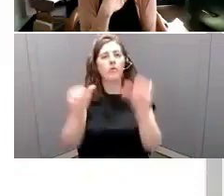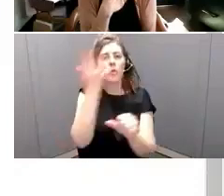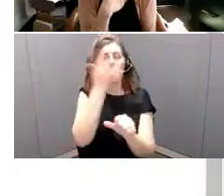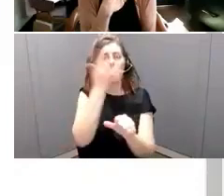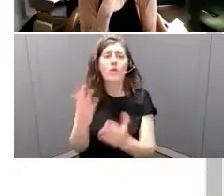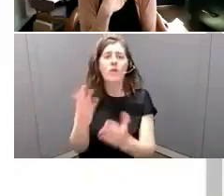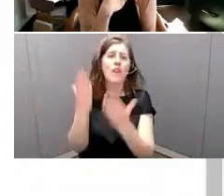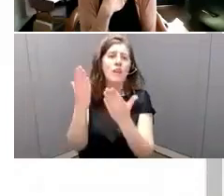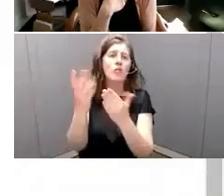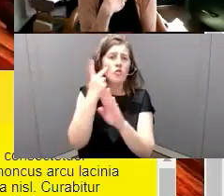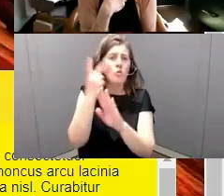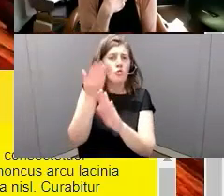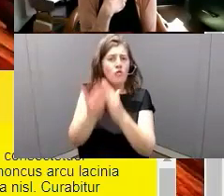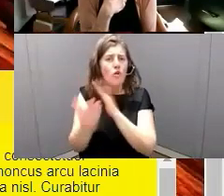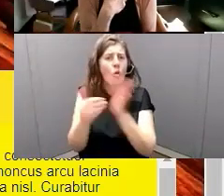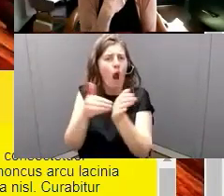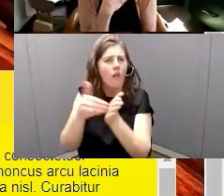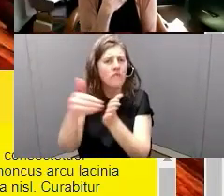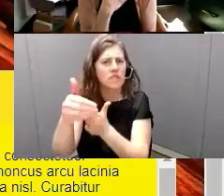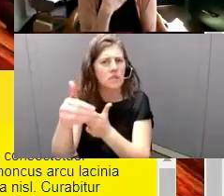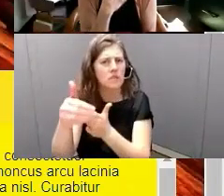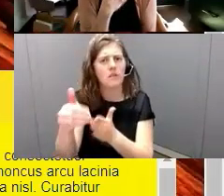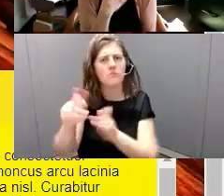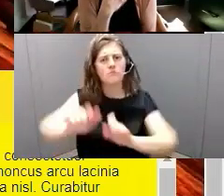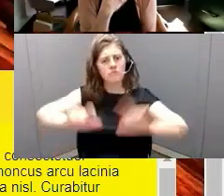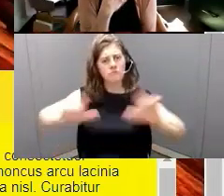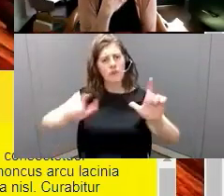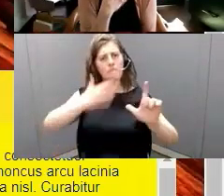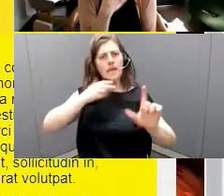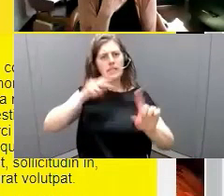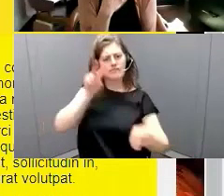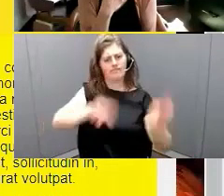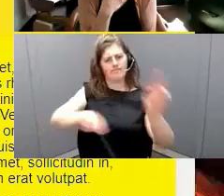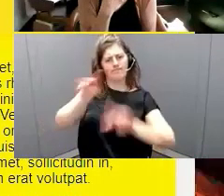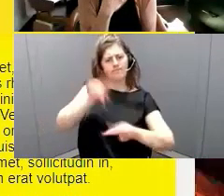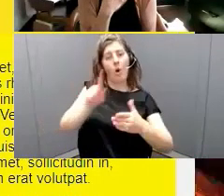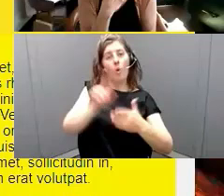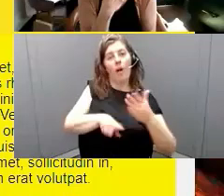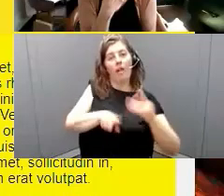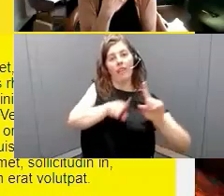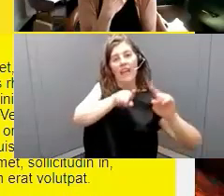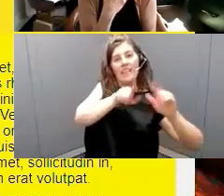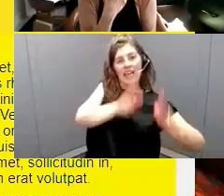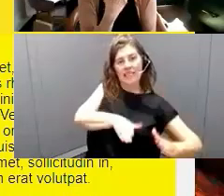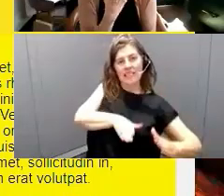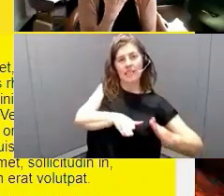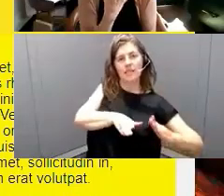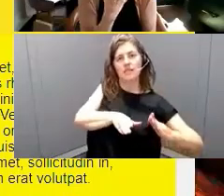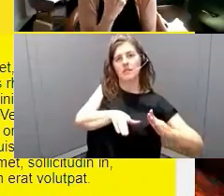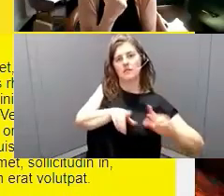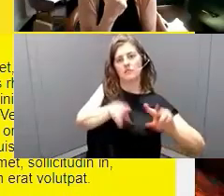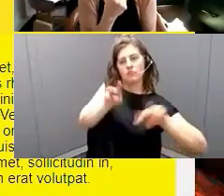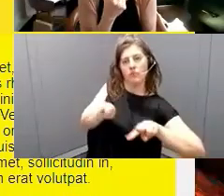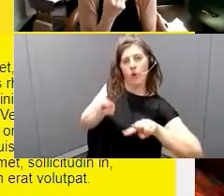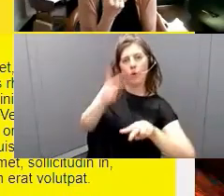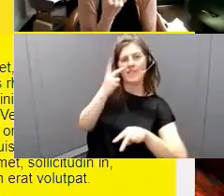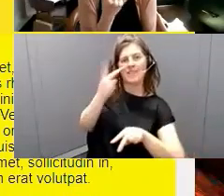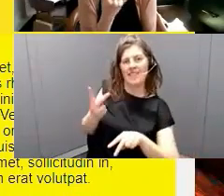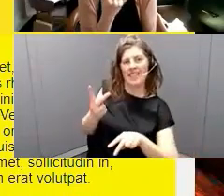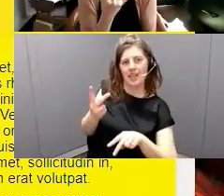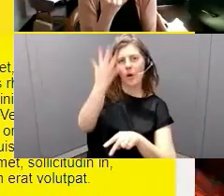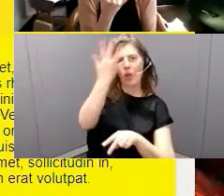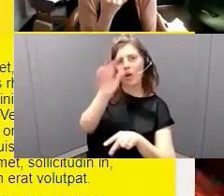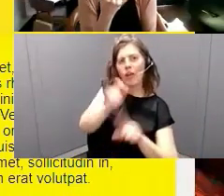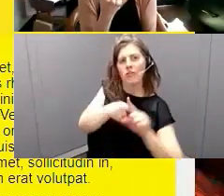recommend that you preview often. This will give you the best indication of what your iPoster or your iPresentation rather will